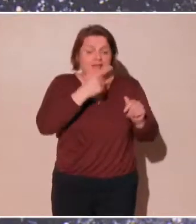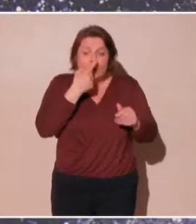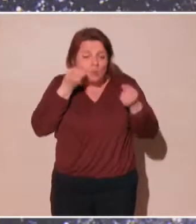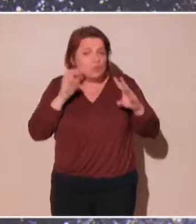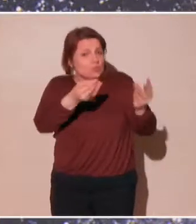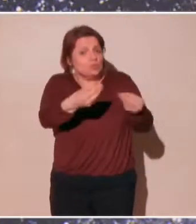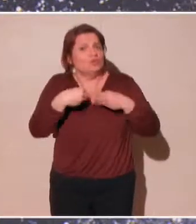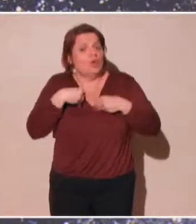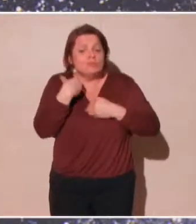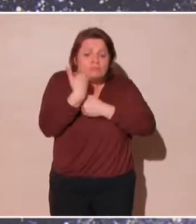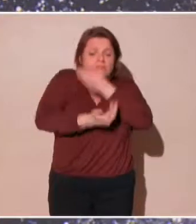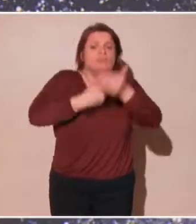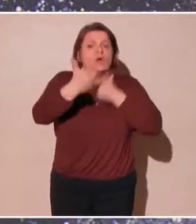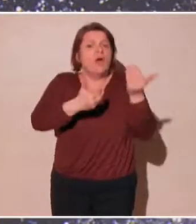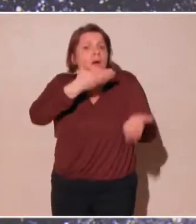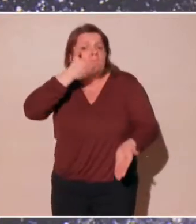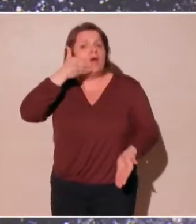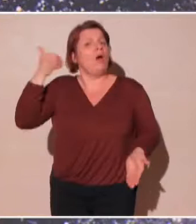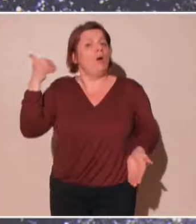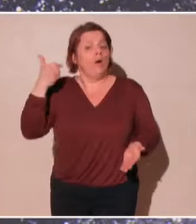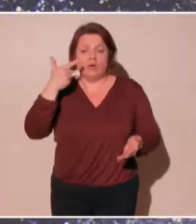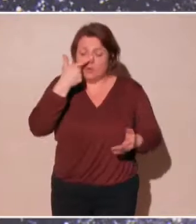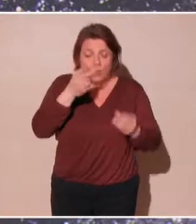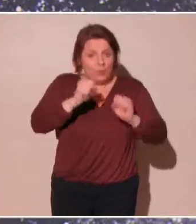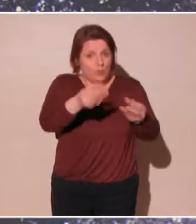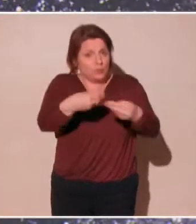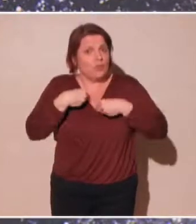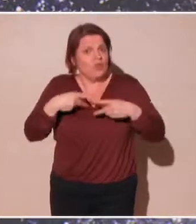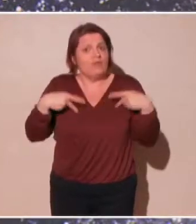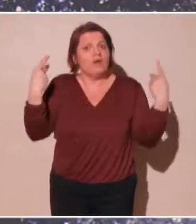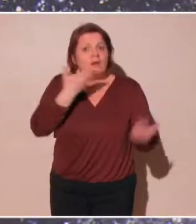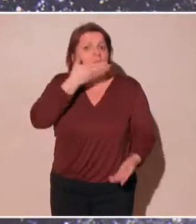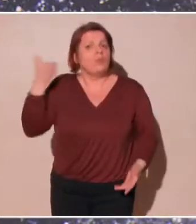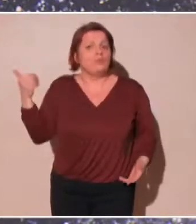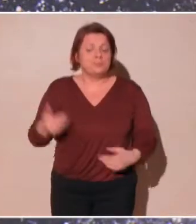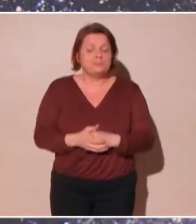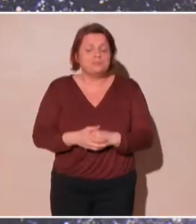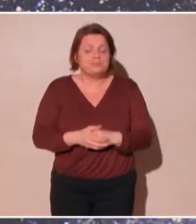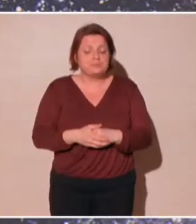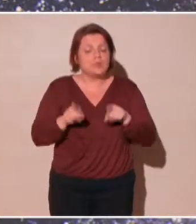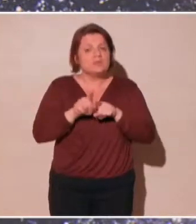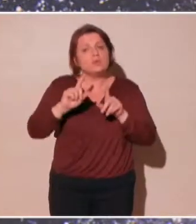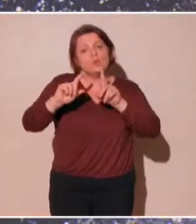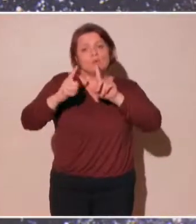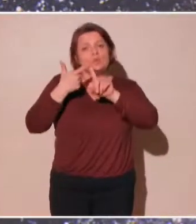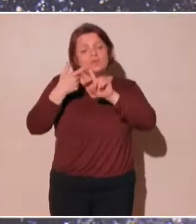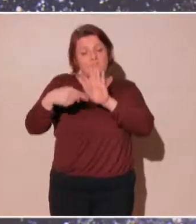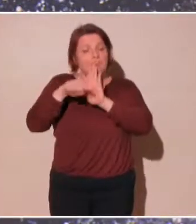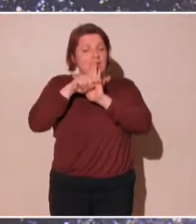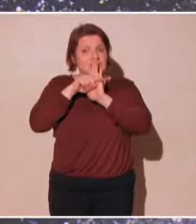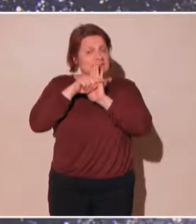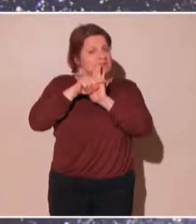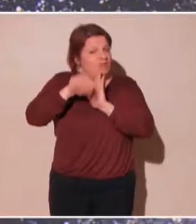lead to better things, to innovations. Secondly, if I take the